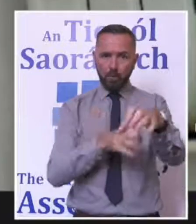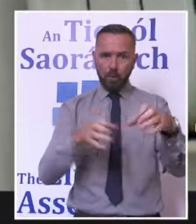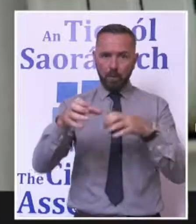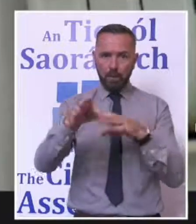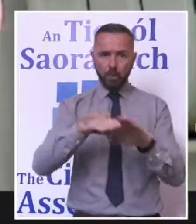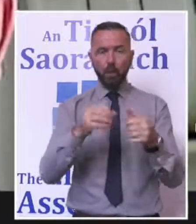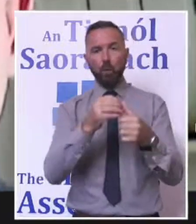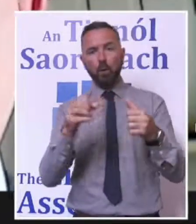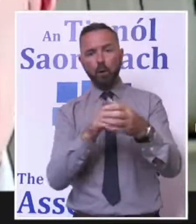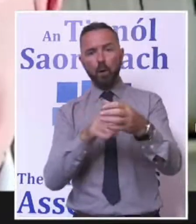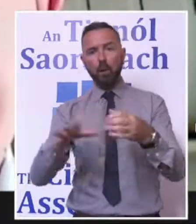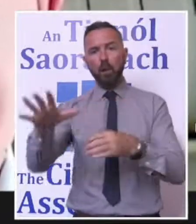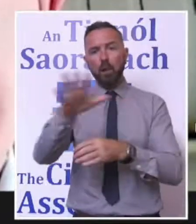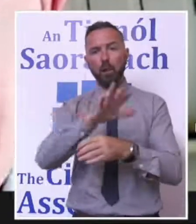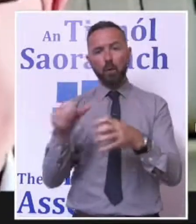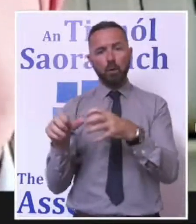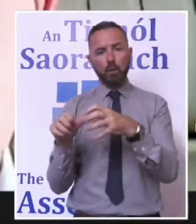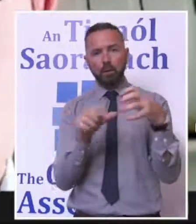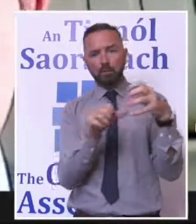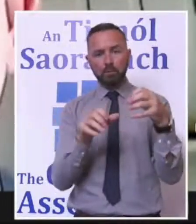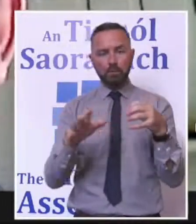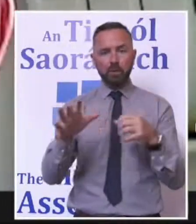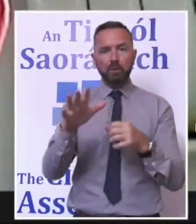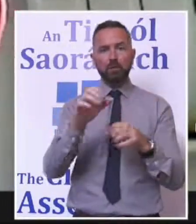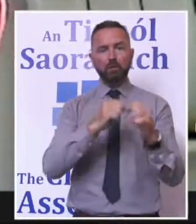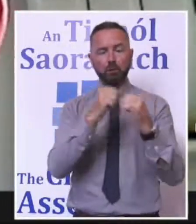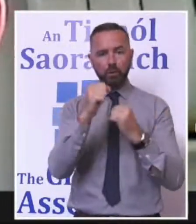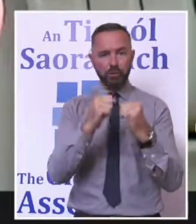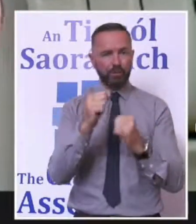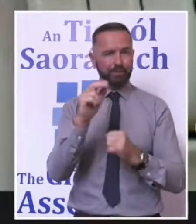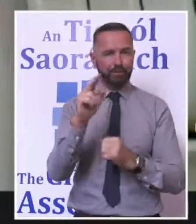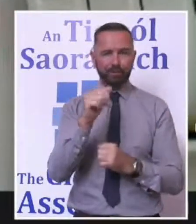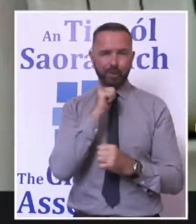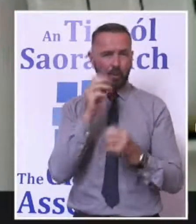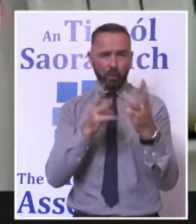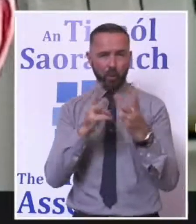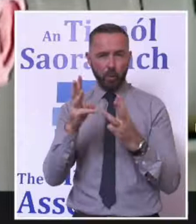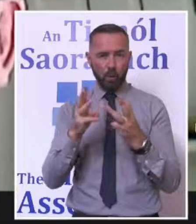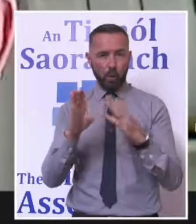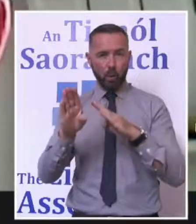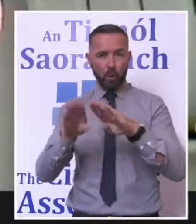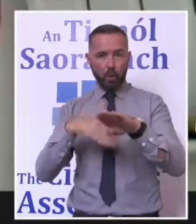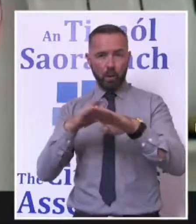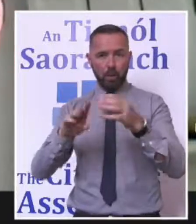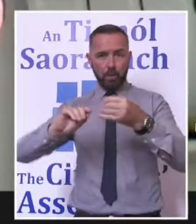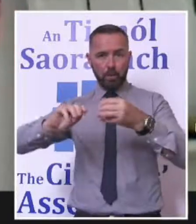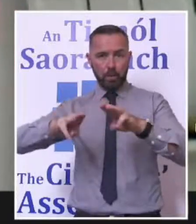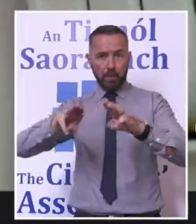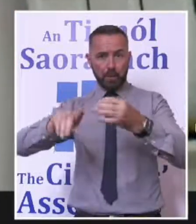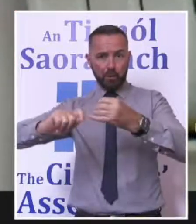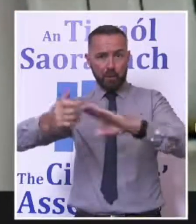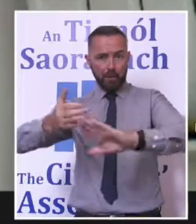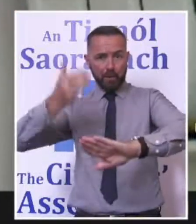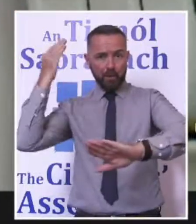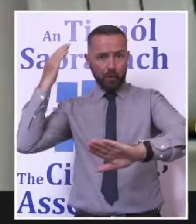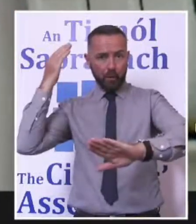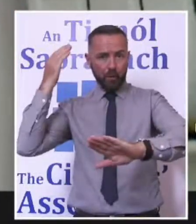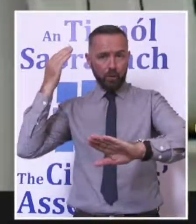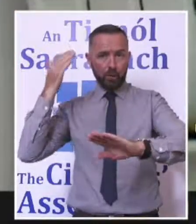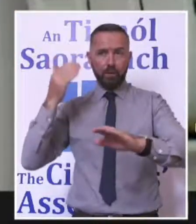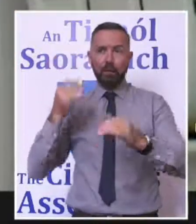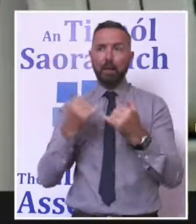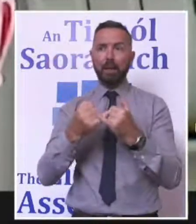structures. It hasn't worked where it has been attempted, where it was being proposed in places like Perth